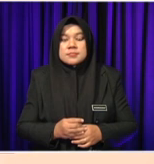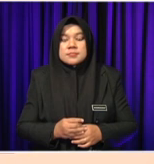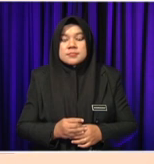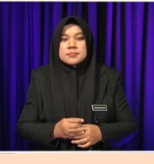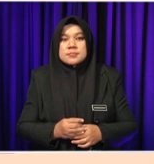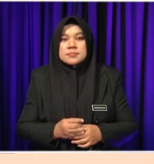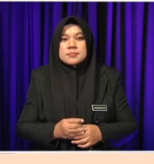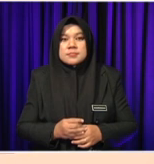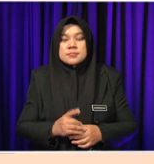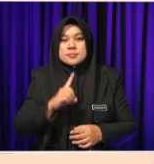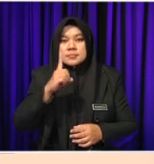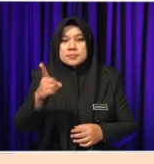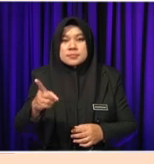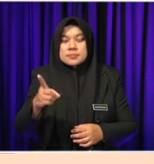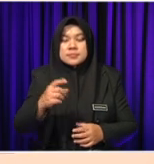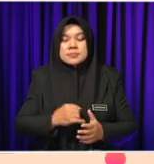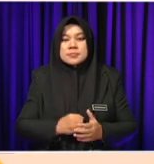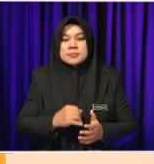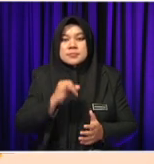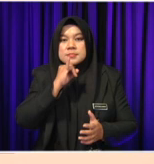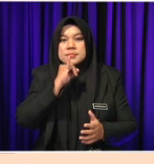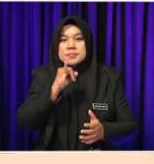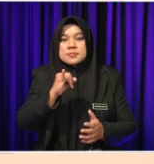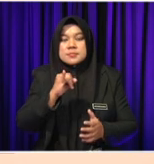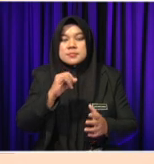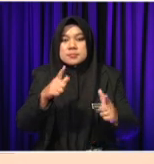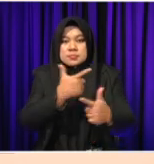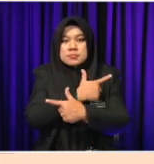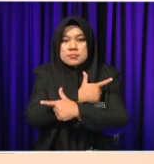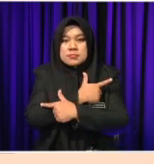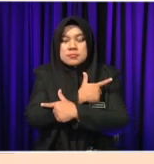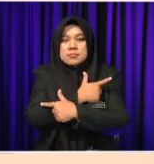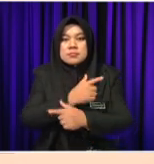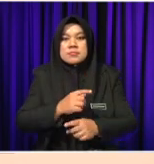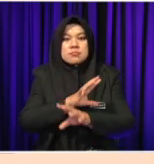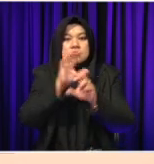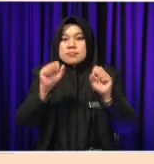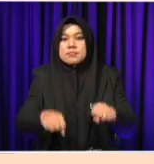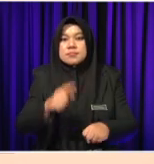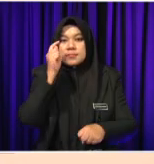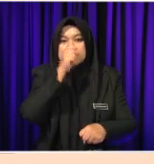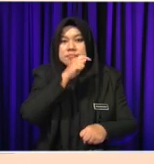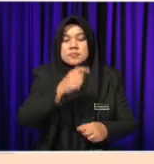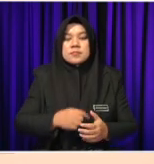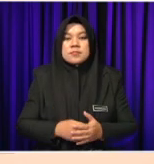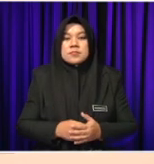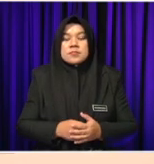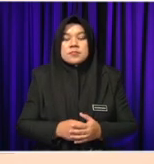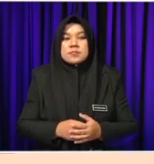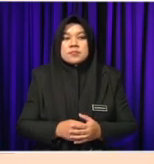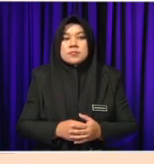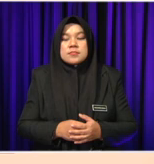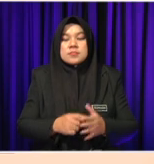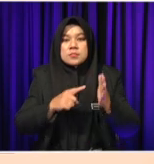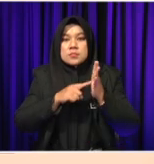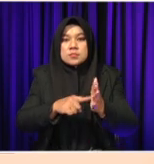What are the There's words? There's love that cannot lie. There is love that cannot lie. So it has undoubtedly